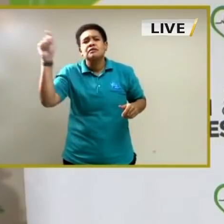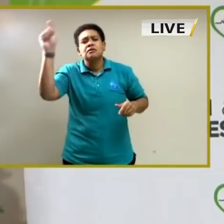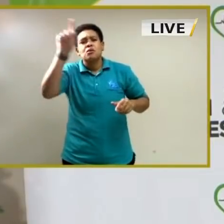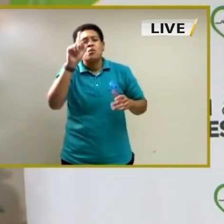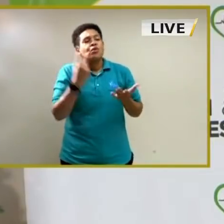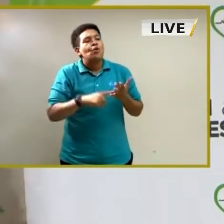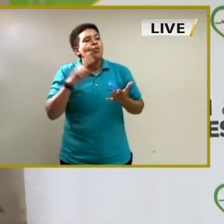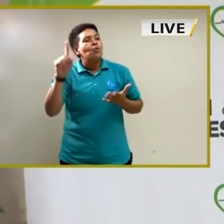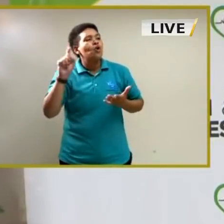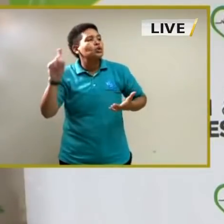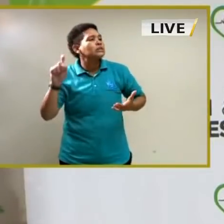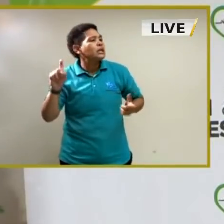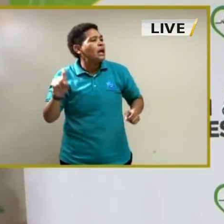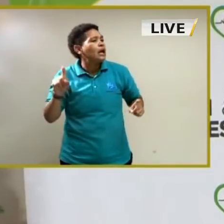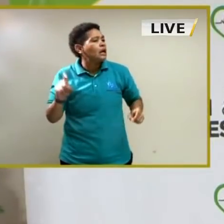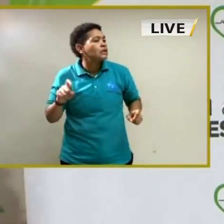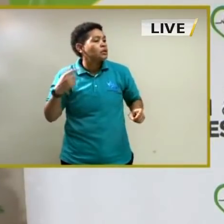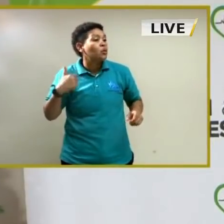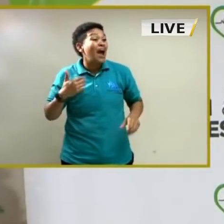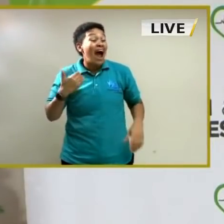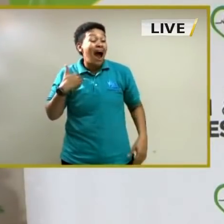we have, and unusually so,